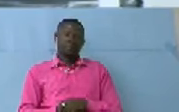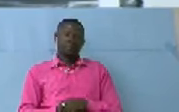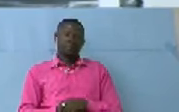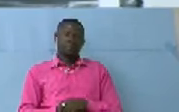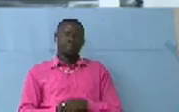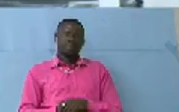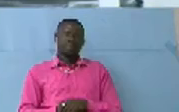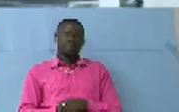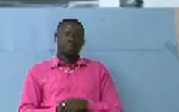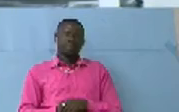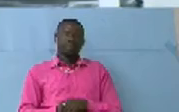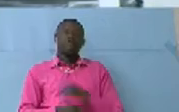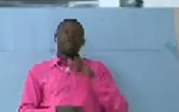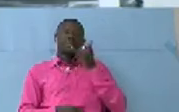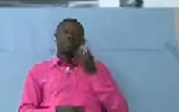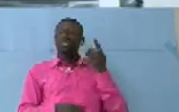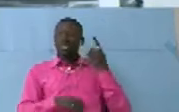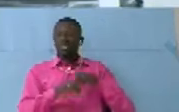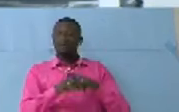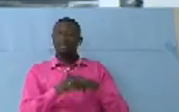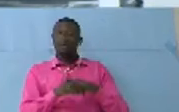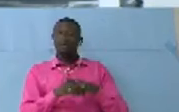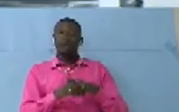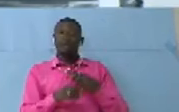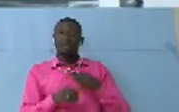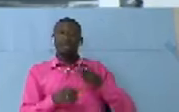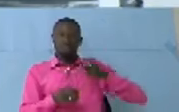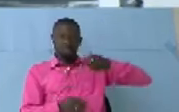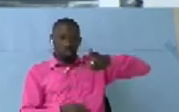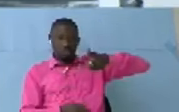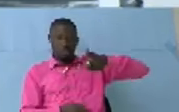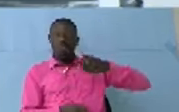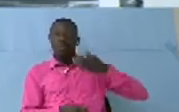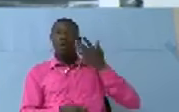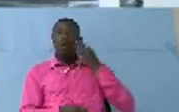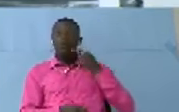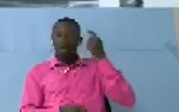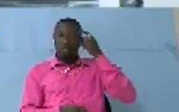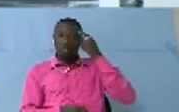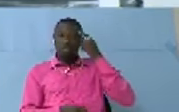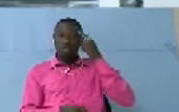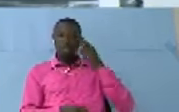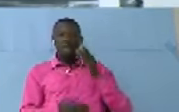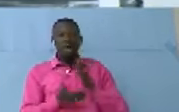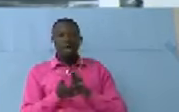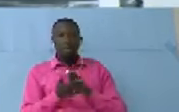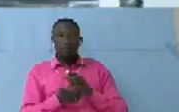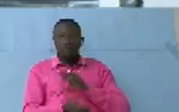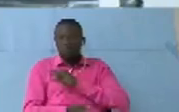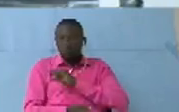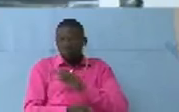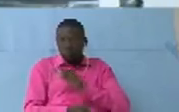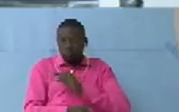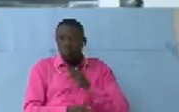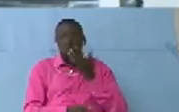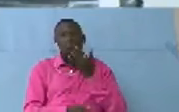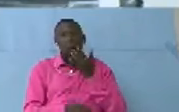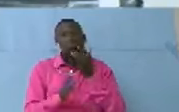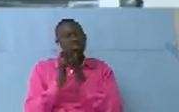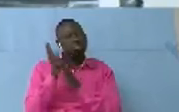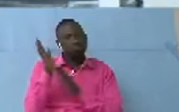suna. Yes, but at that time he had the torchlight and then that was when I realized that when I urinated, it was blood that I